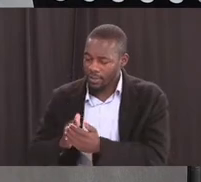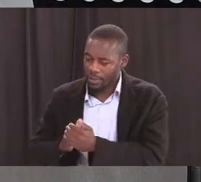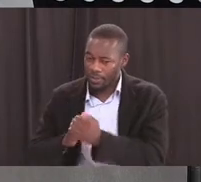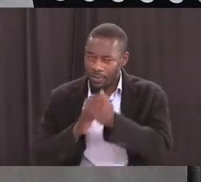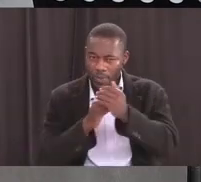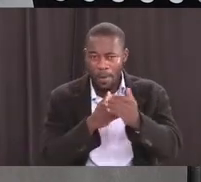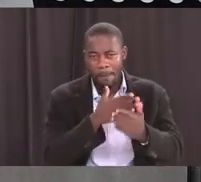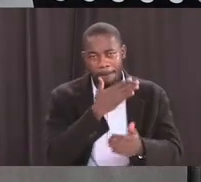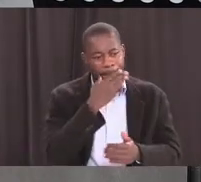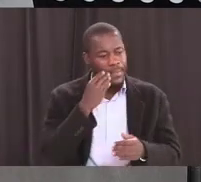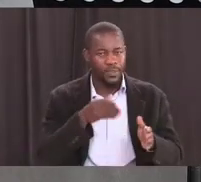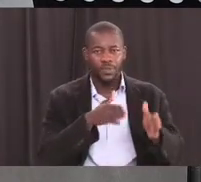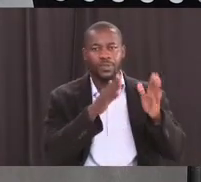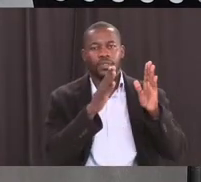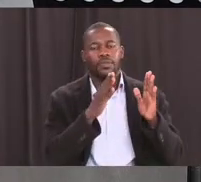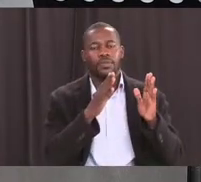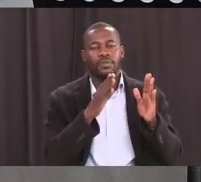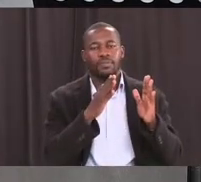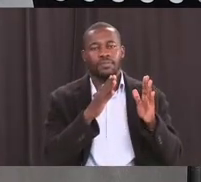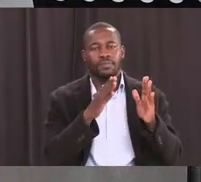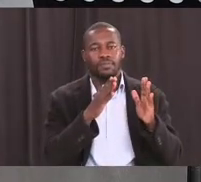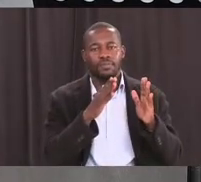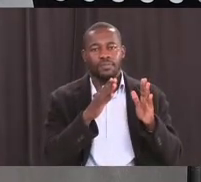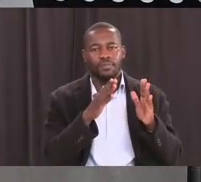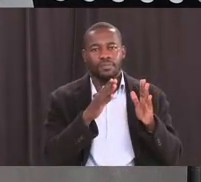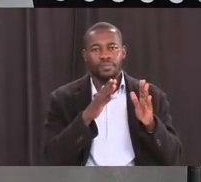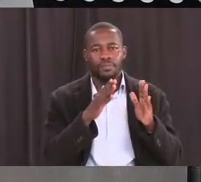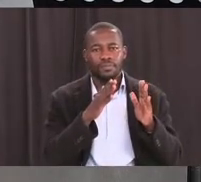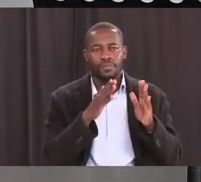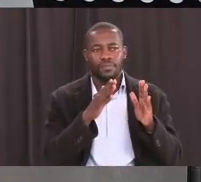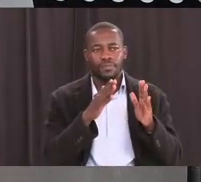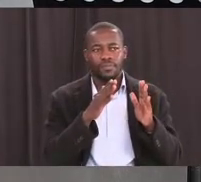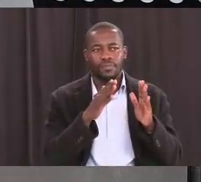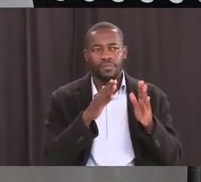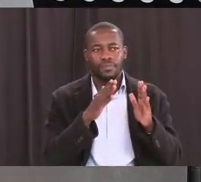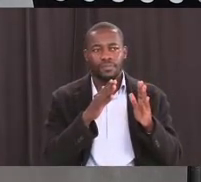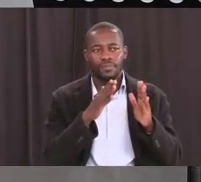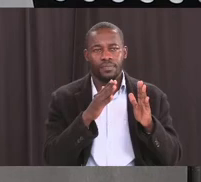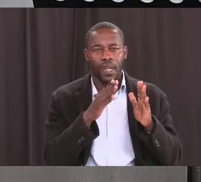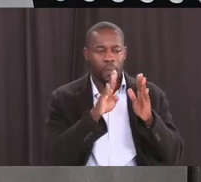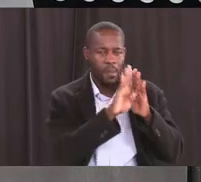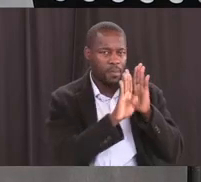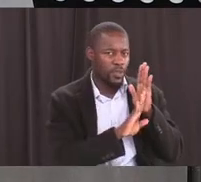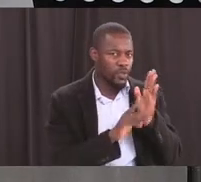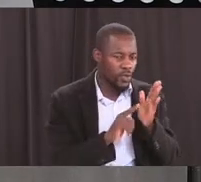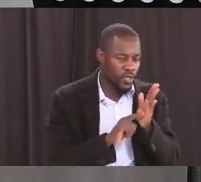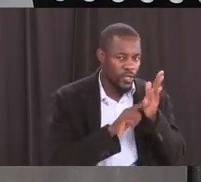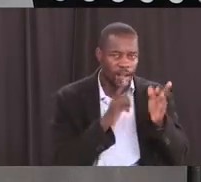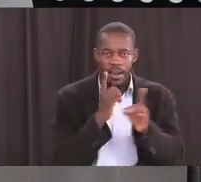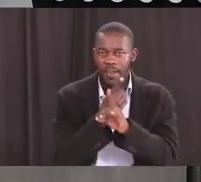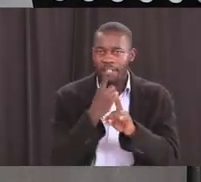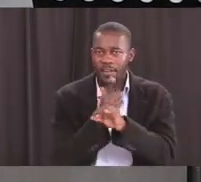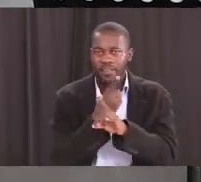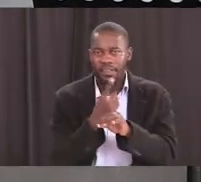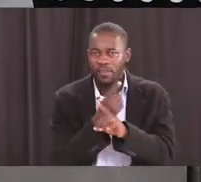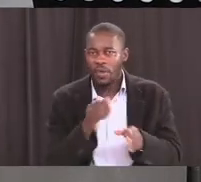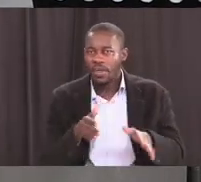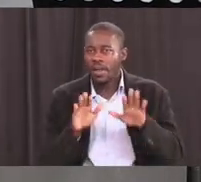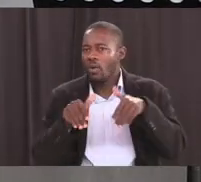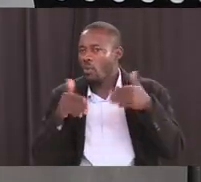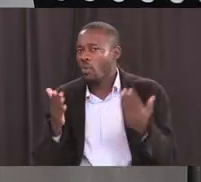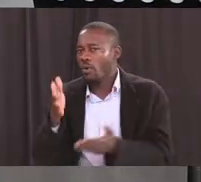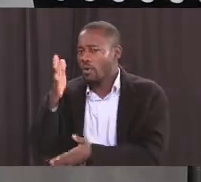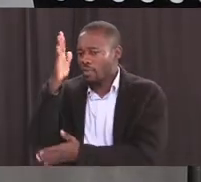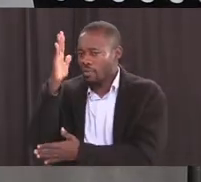testimony. The Life Application Bible points out some ways that God sovereignly guided His people in the book of